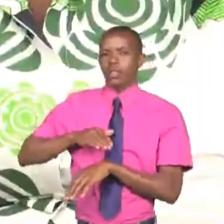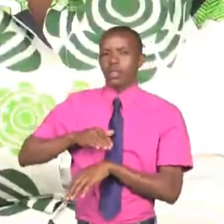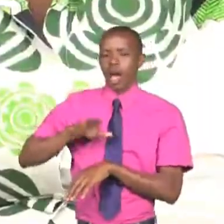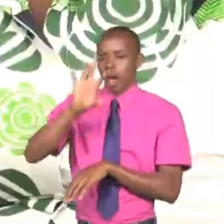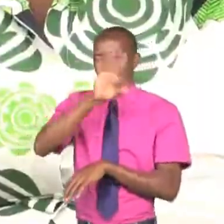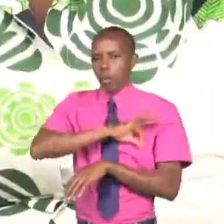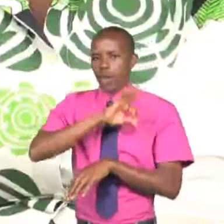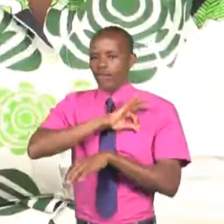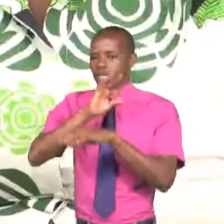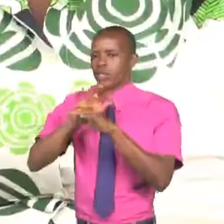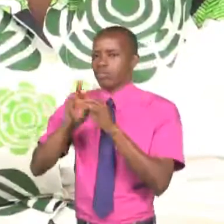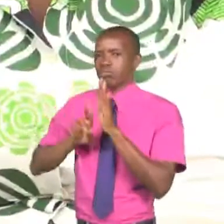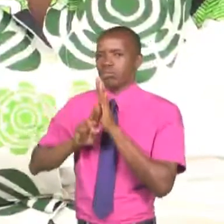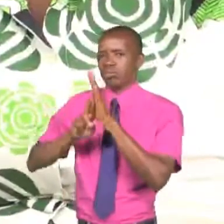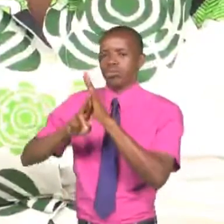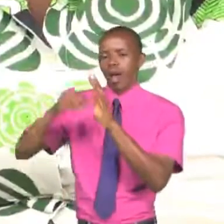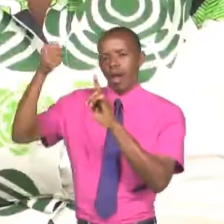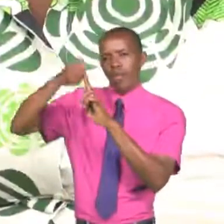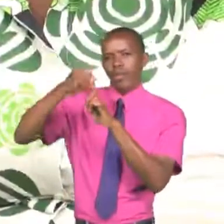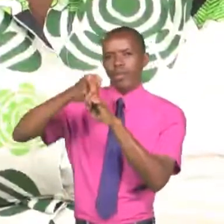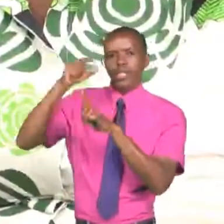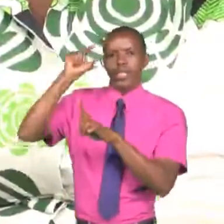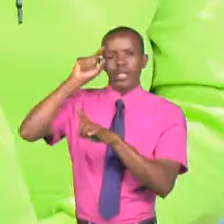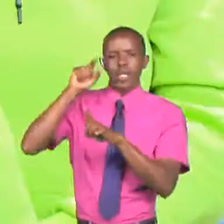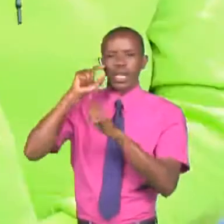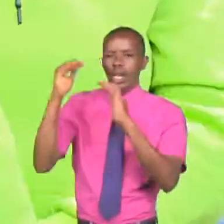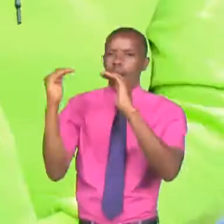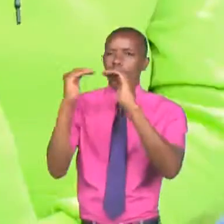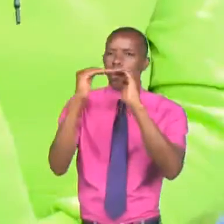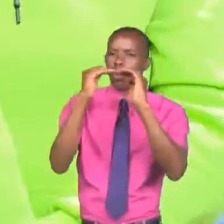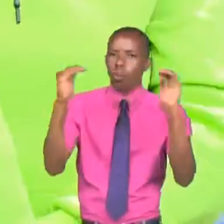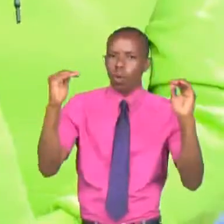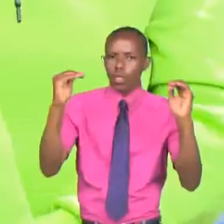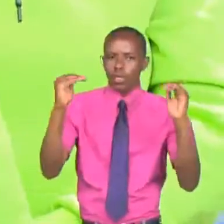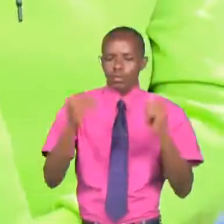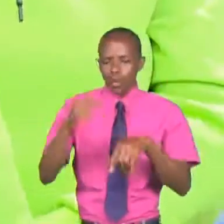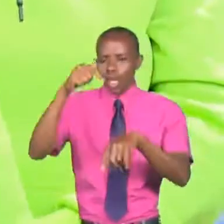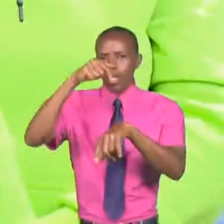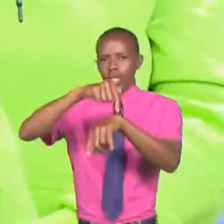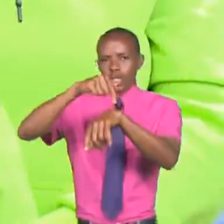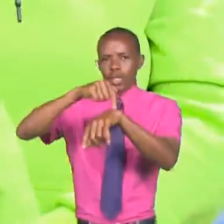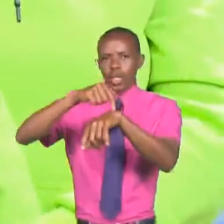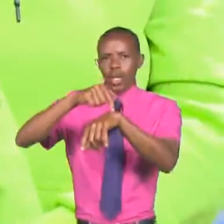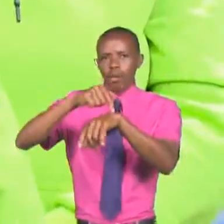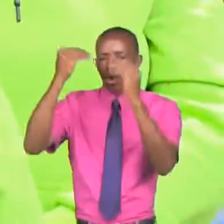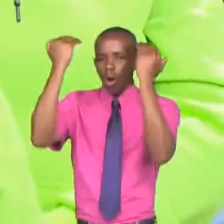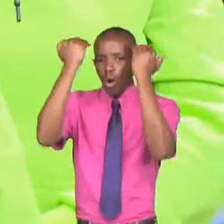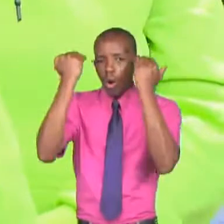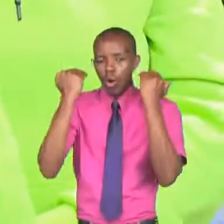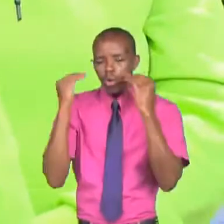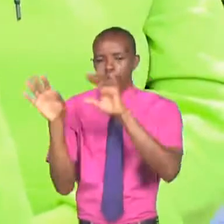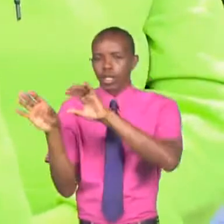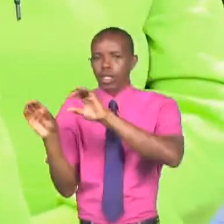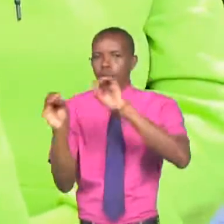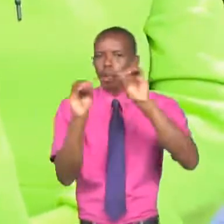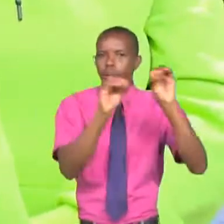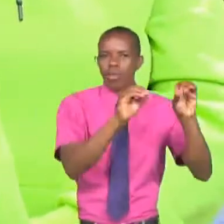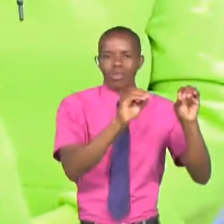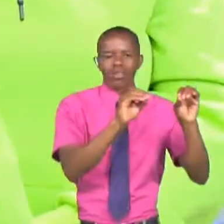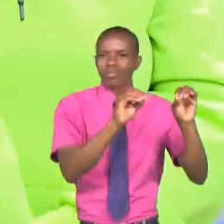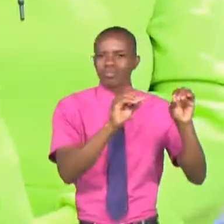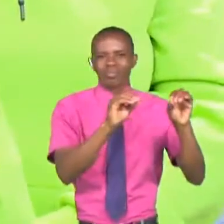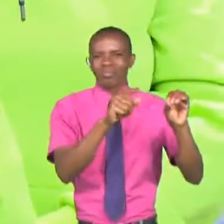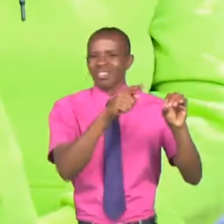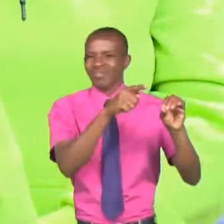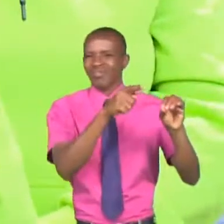representation fought for gender parity and equality. Wakati huu wanapokwenda kotini ni kama